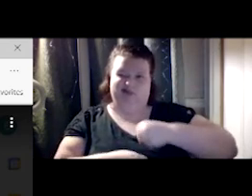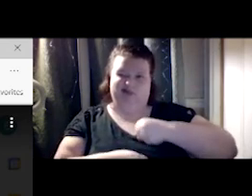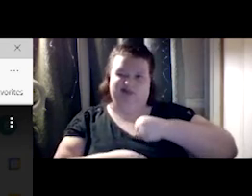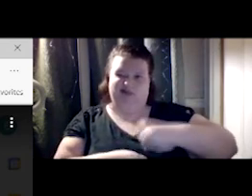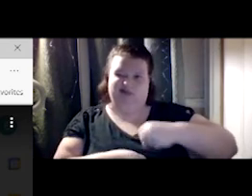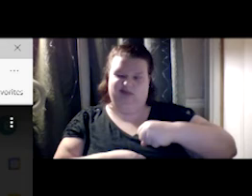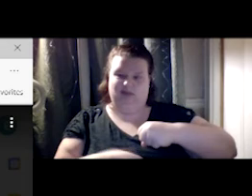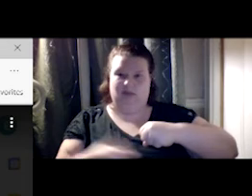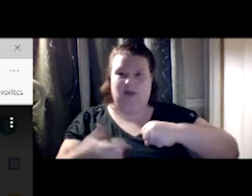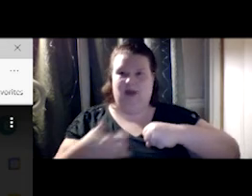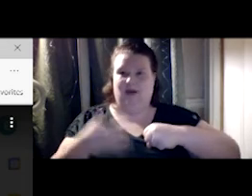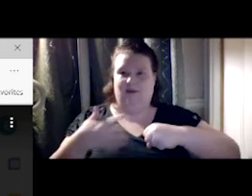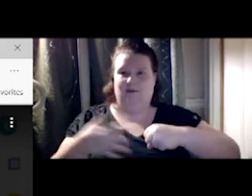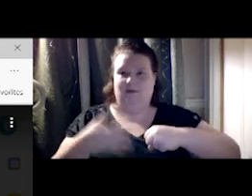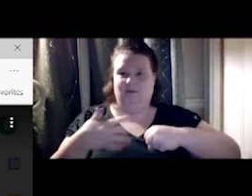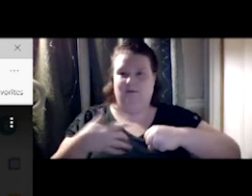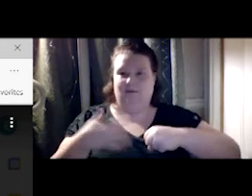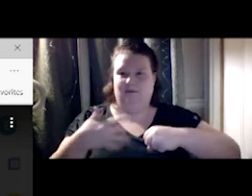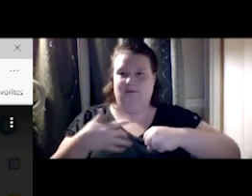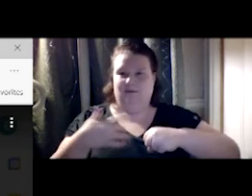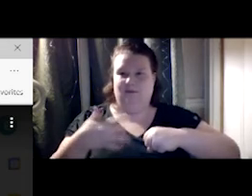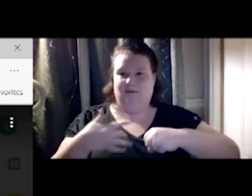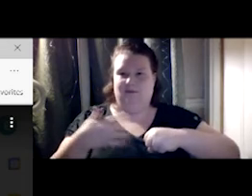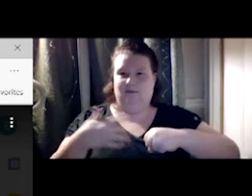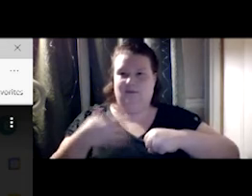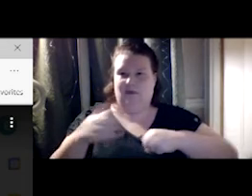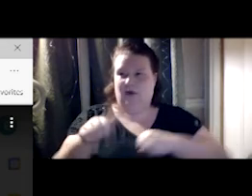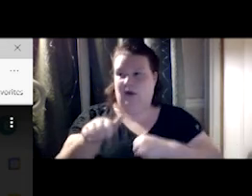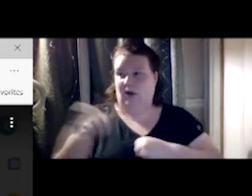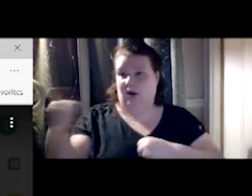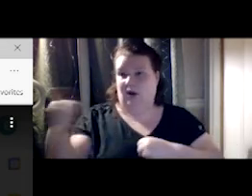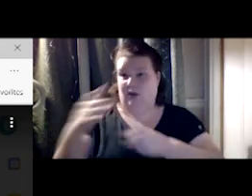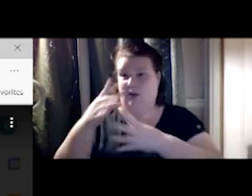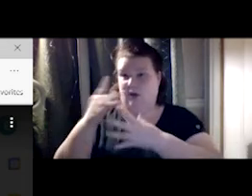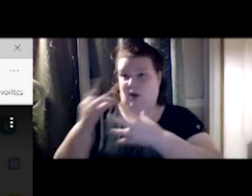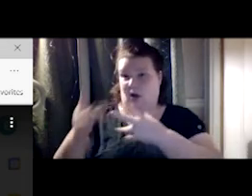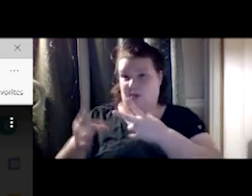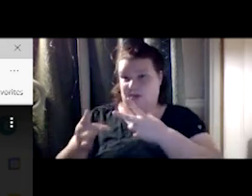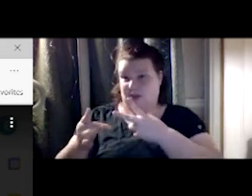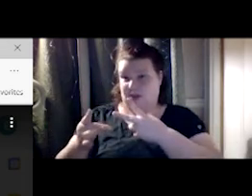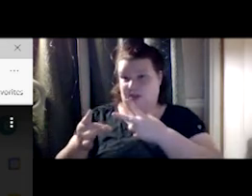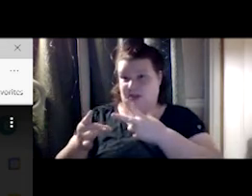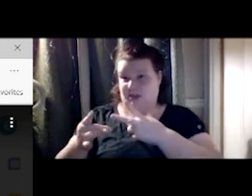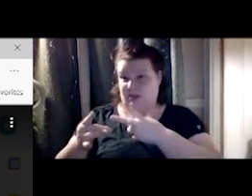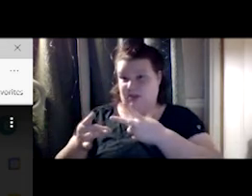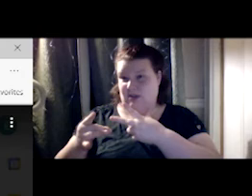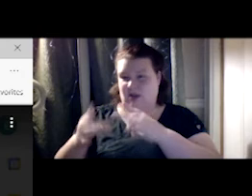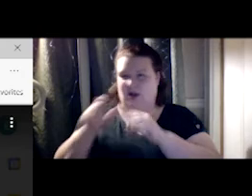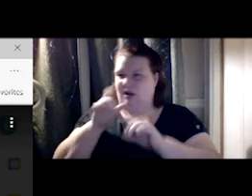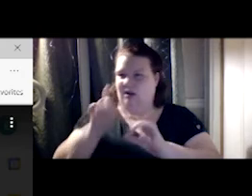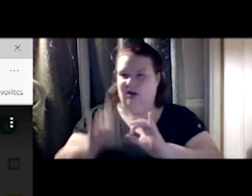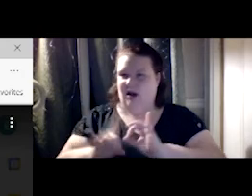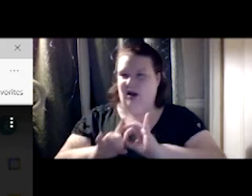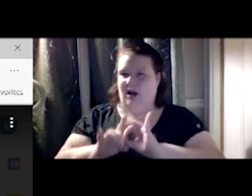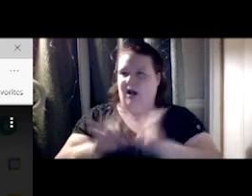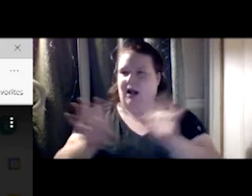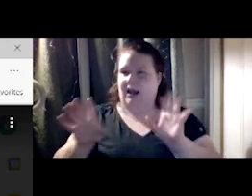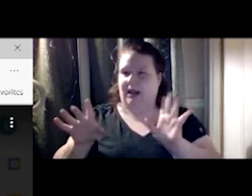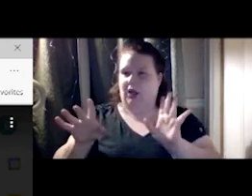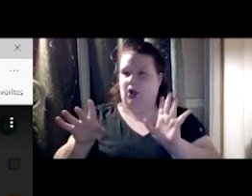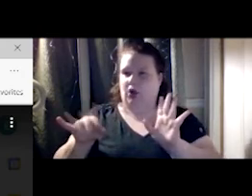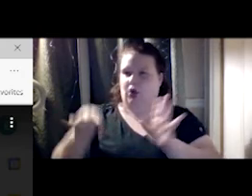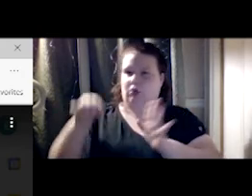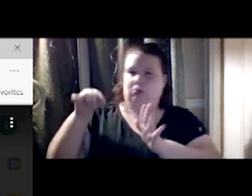other options get explored as thoroughly in terms of the benefits that they could bring when you present something